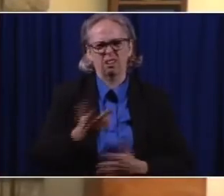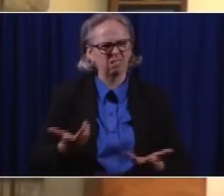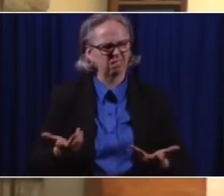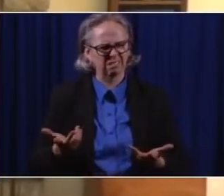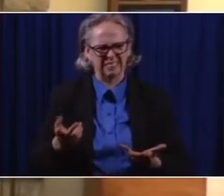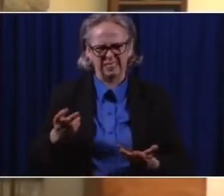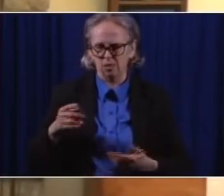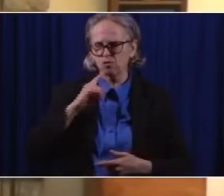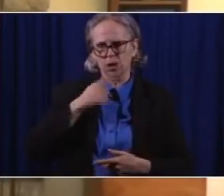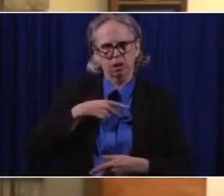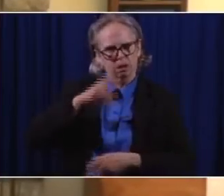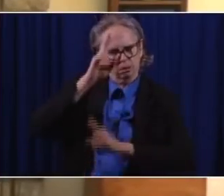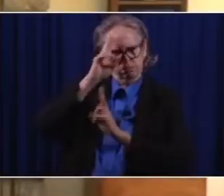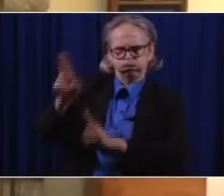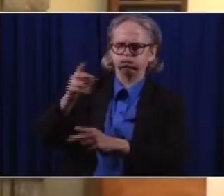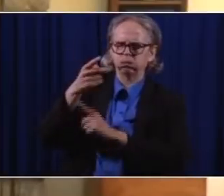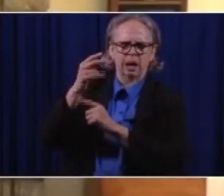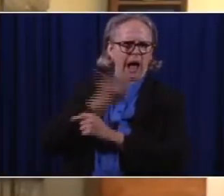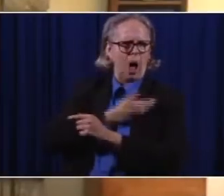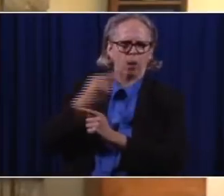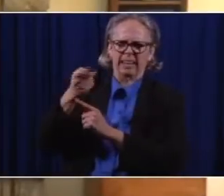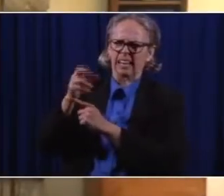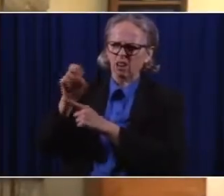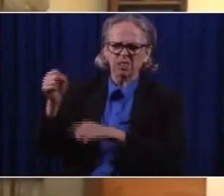and there's only, how much more can we ask of them?